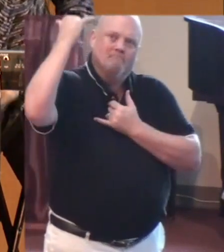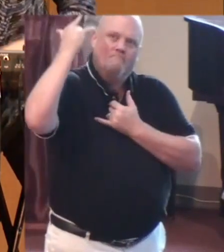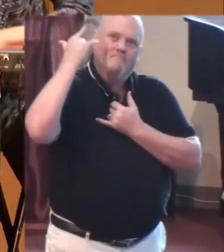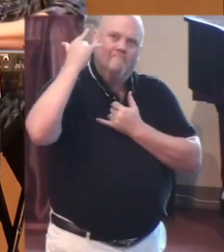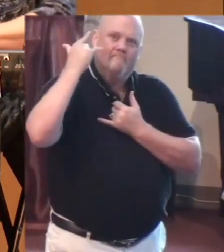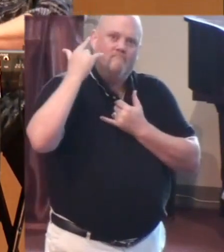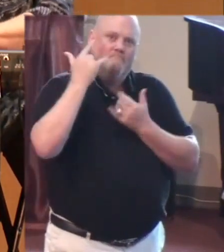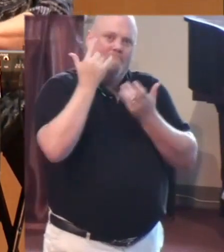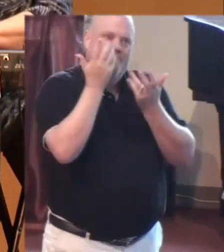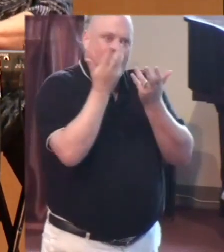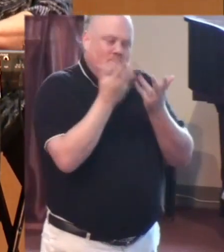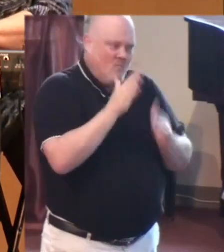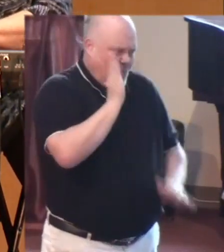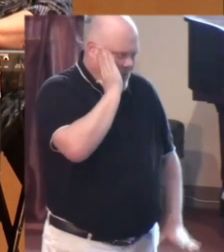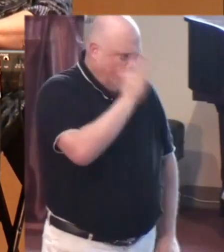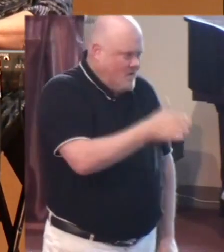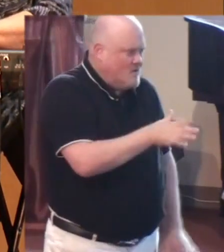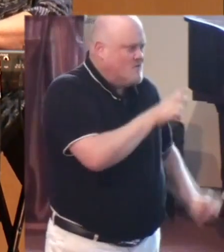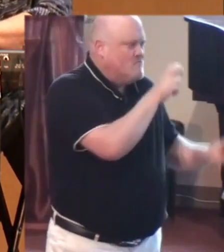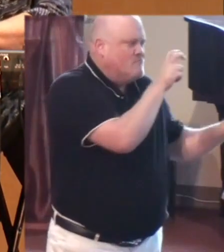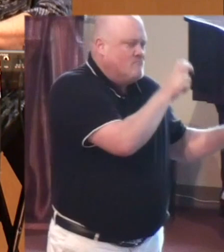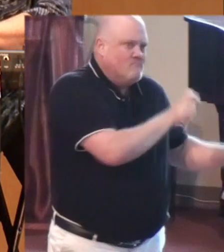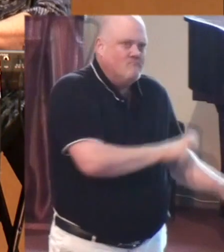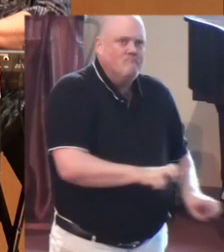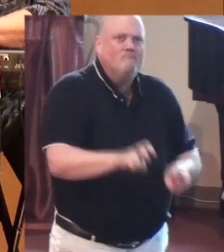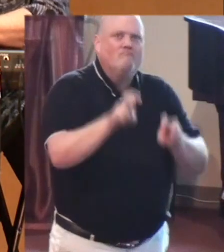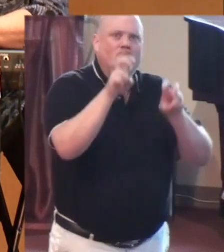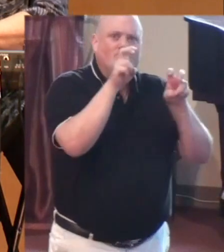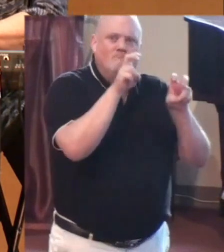She's gonna fly